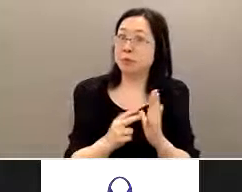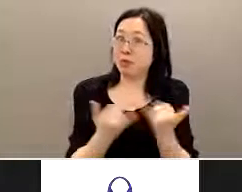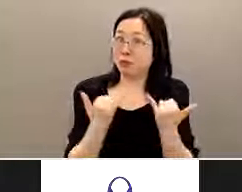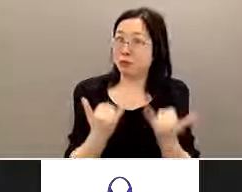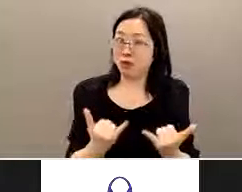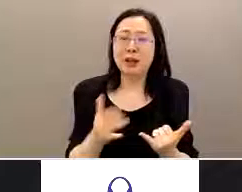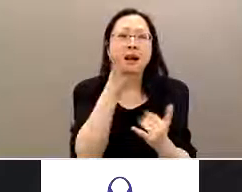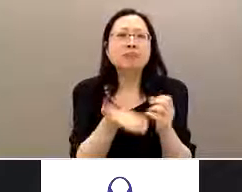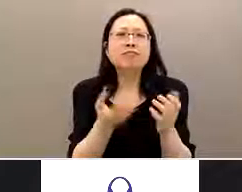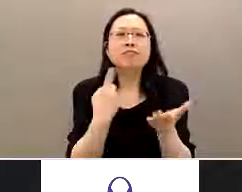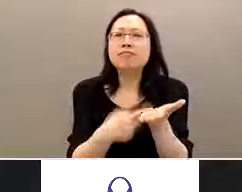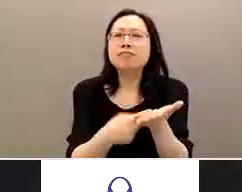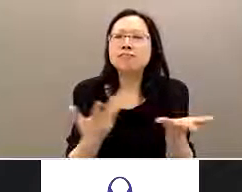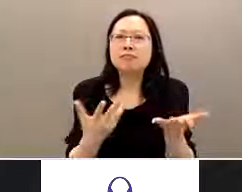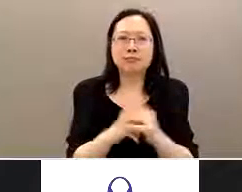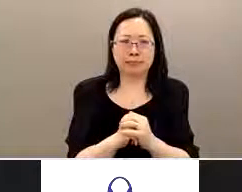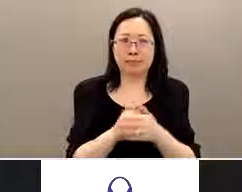is,